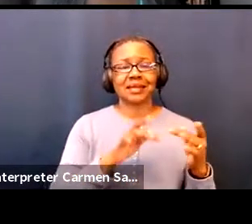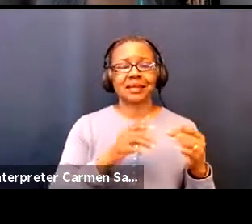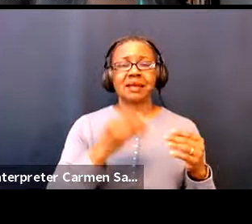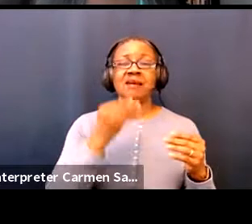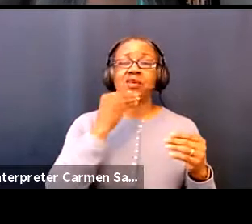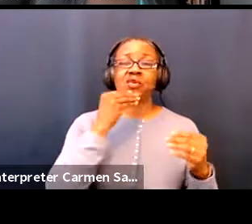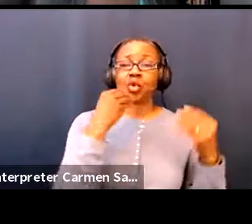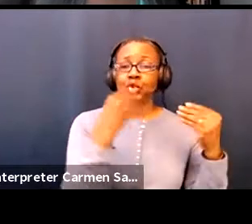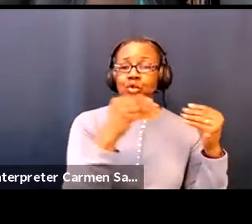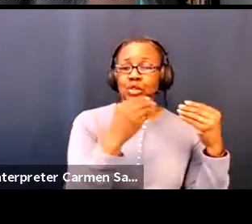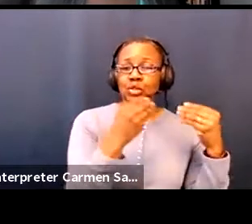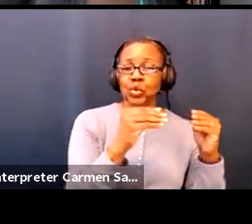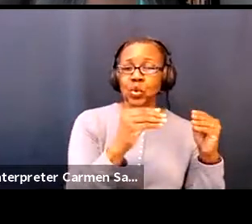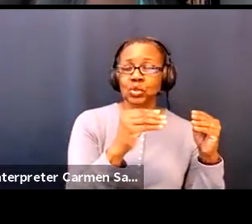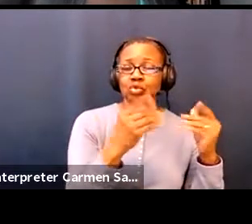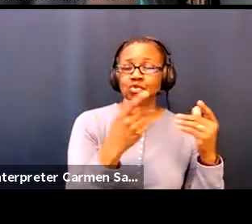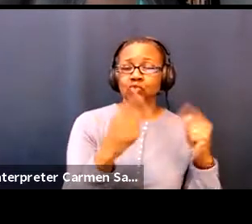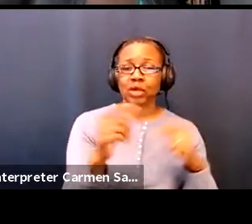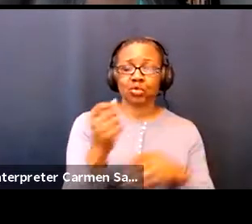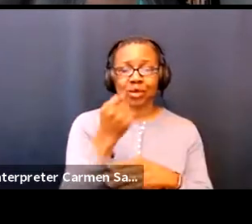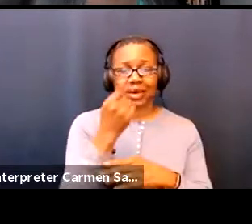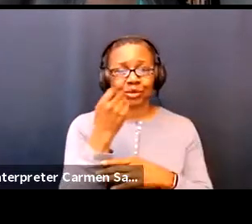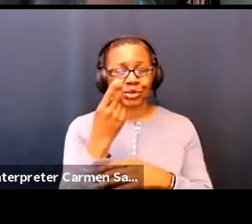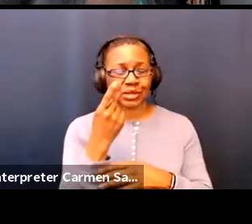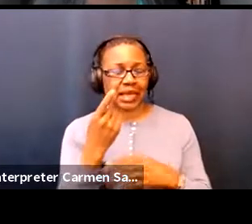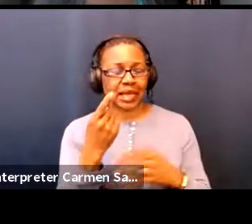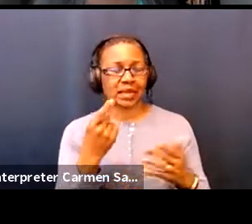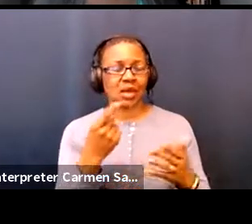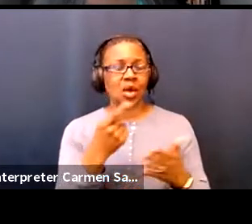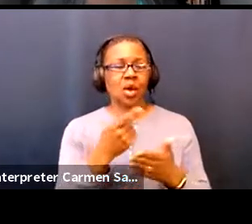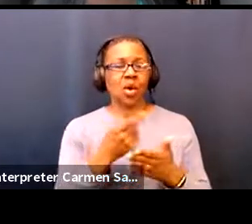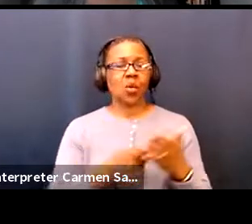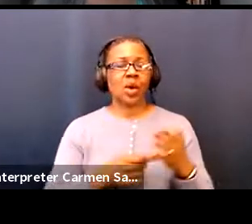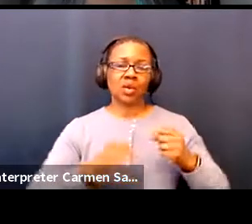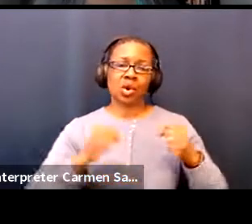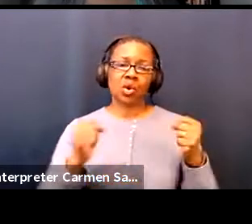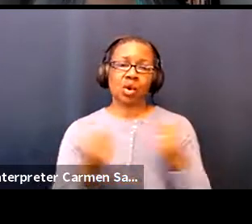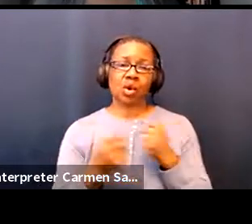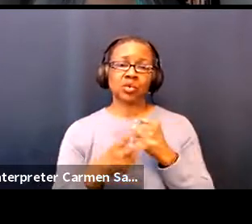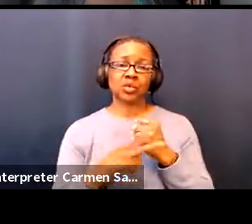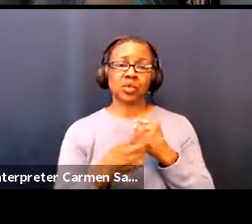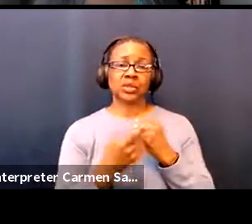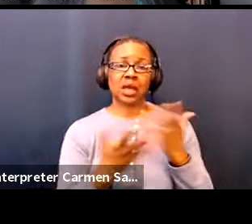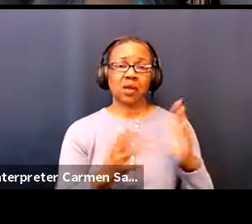grocery stores to try to understand what cold storage they may have